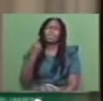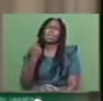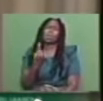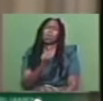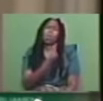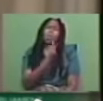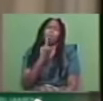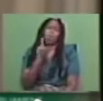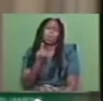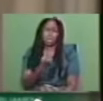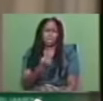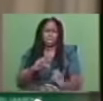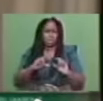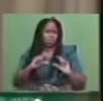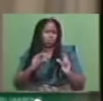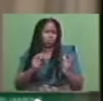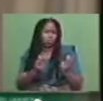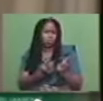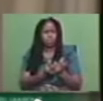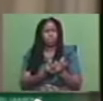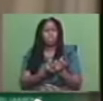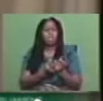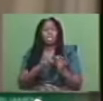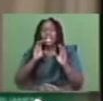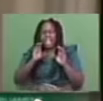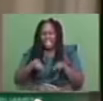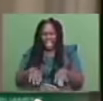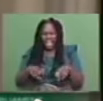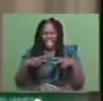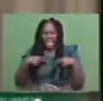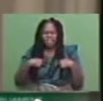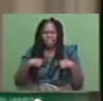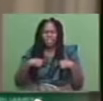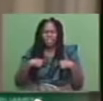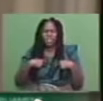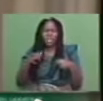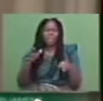produced a comprehensive economic plan.